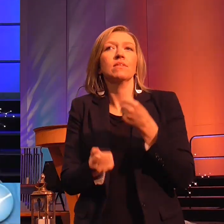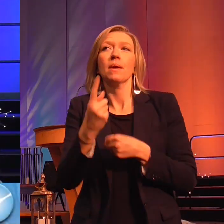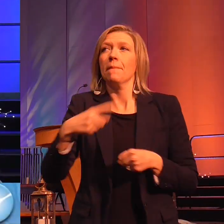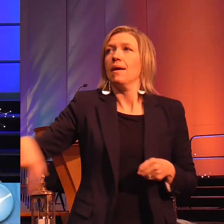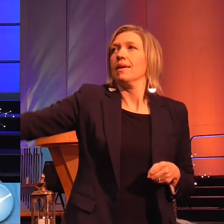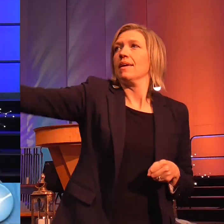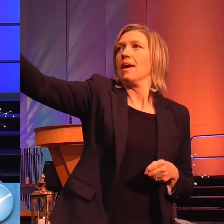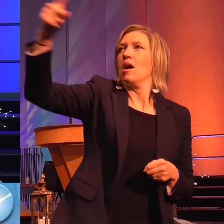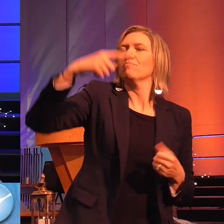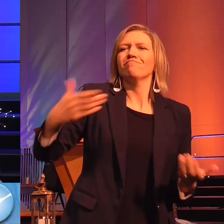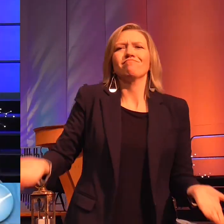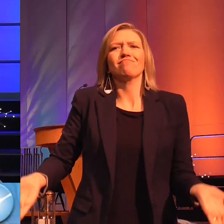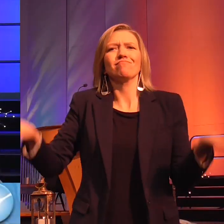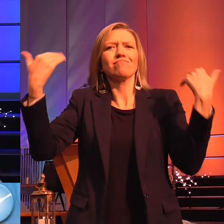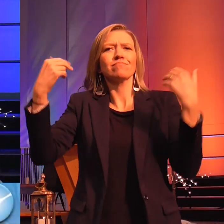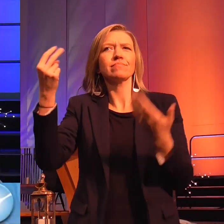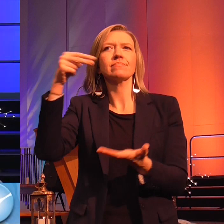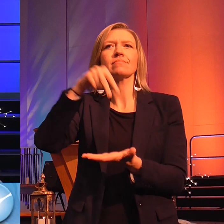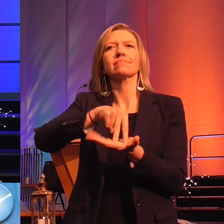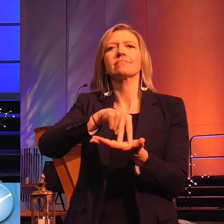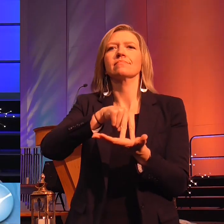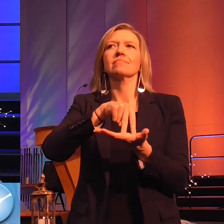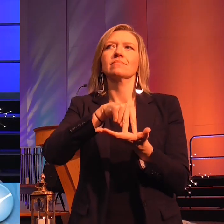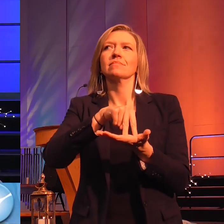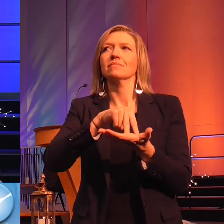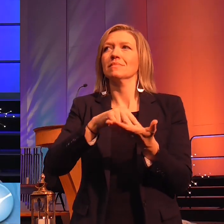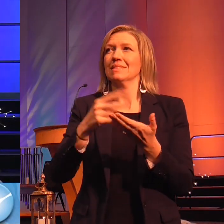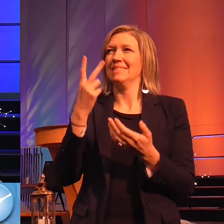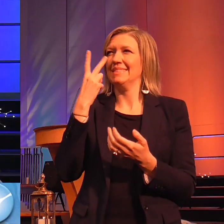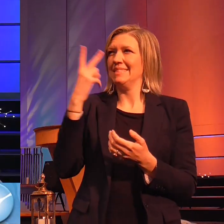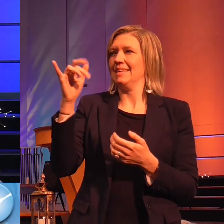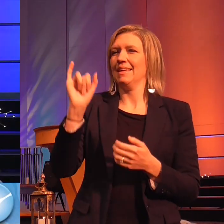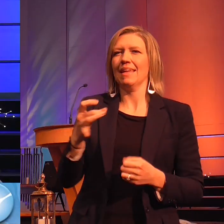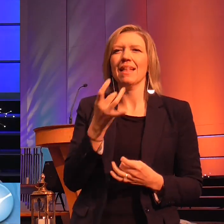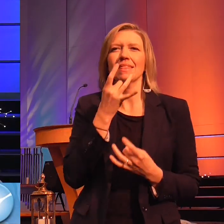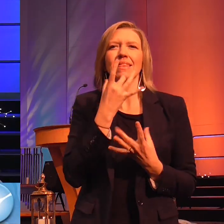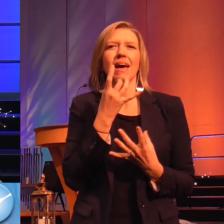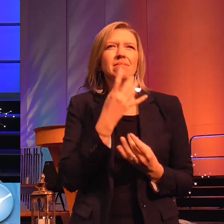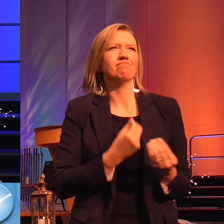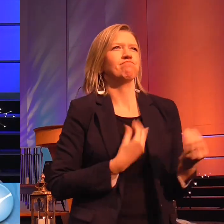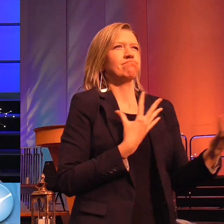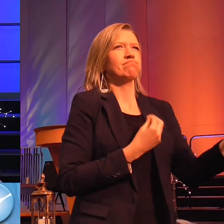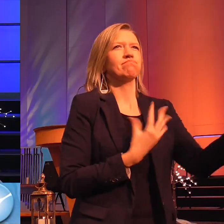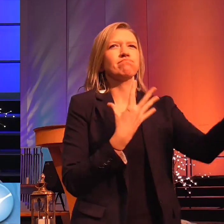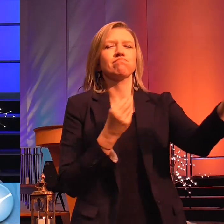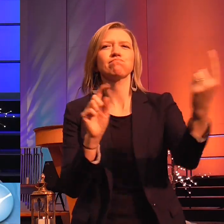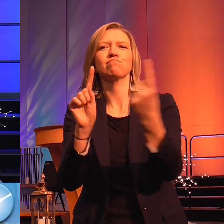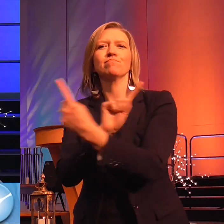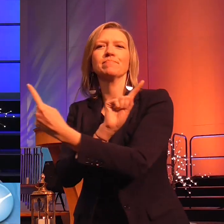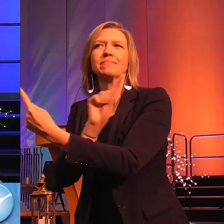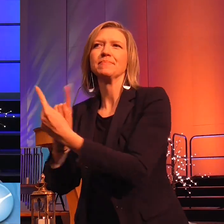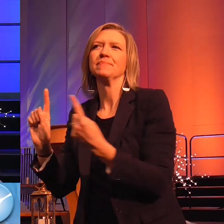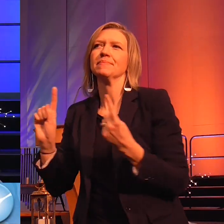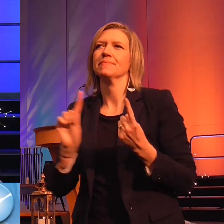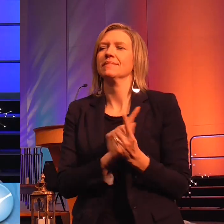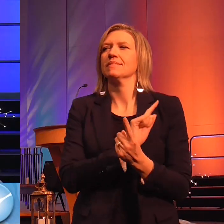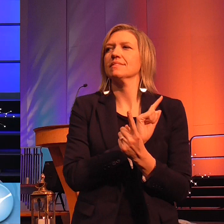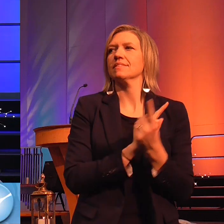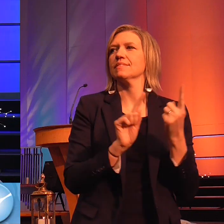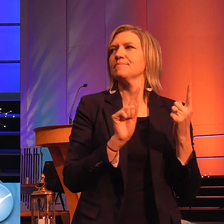Everybody, get up on your feet, yeah. See the light in everybody you meet.